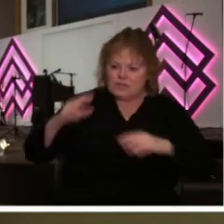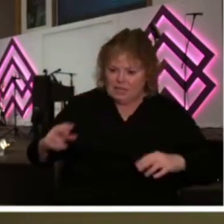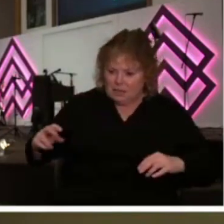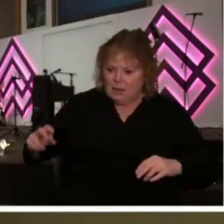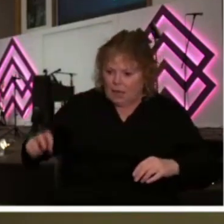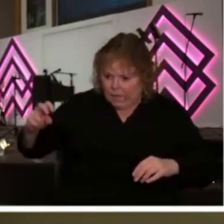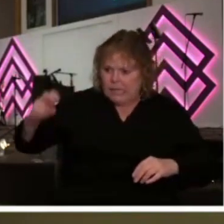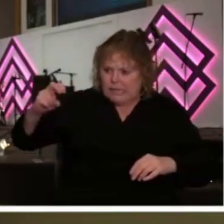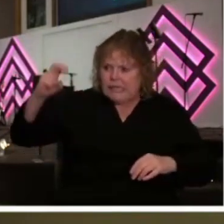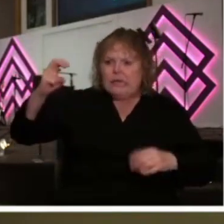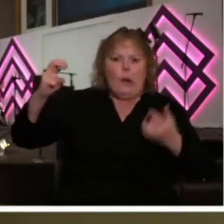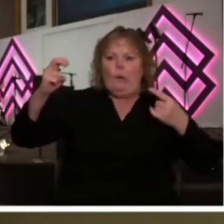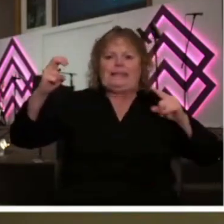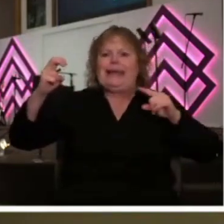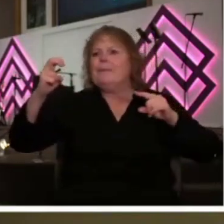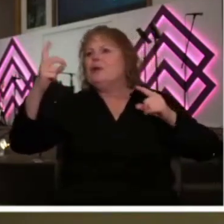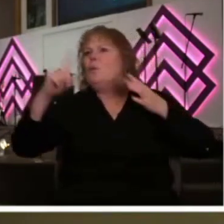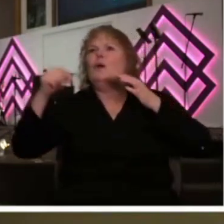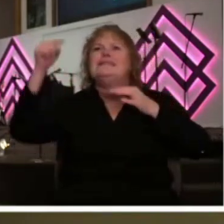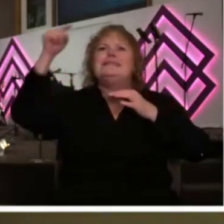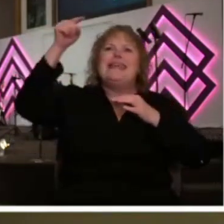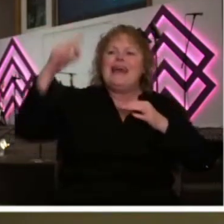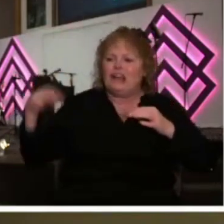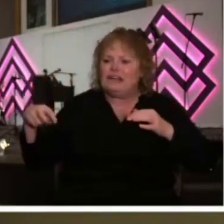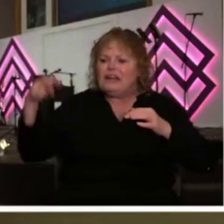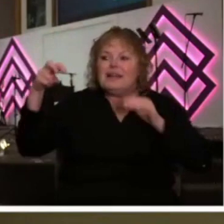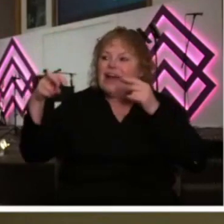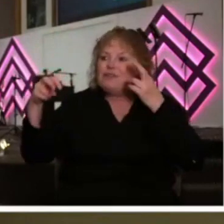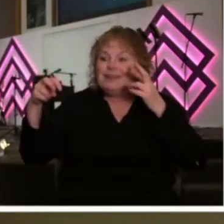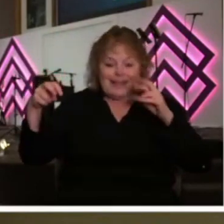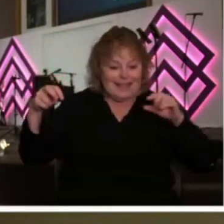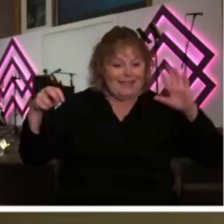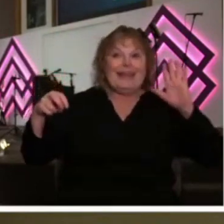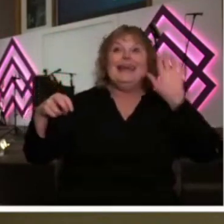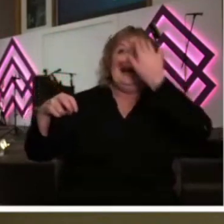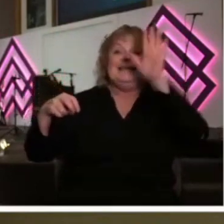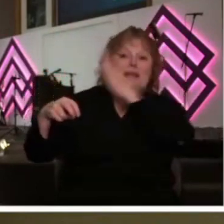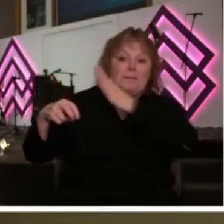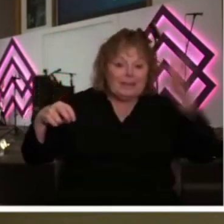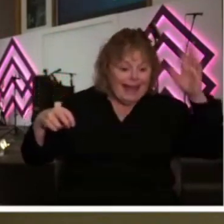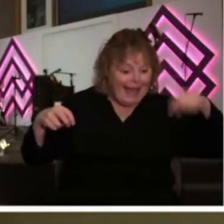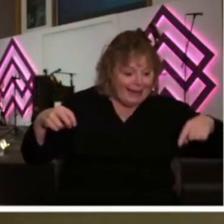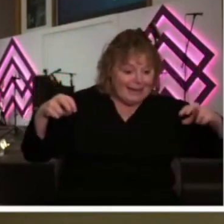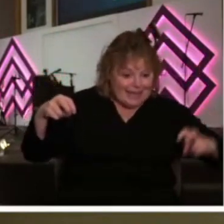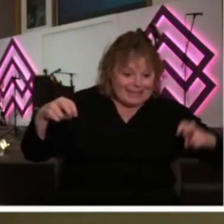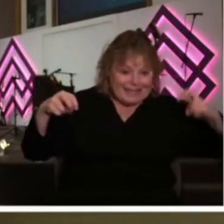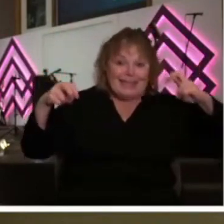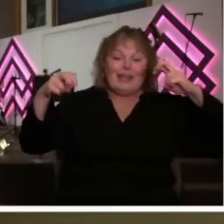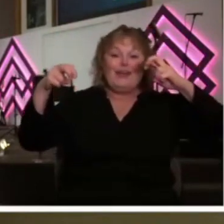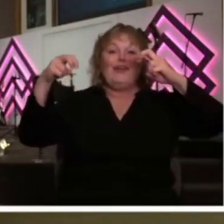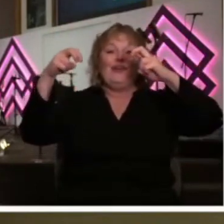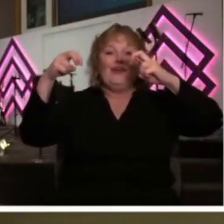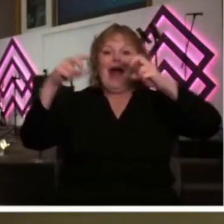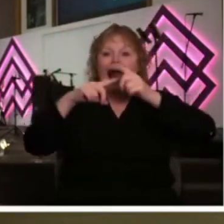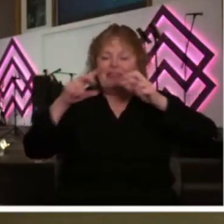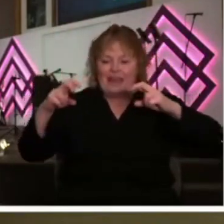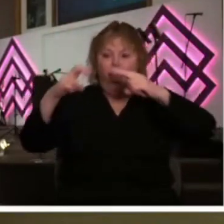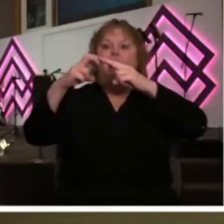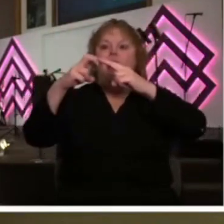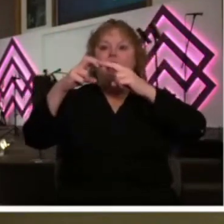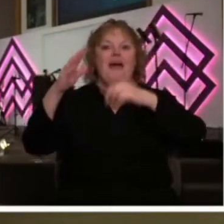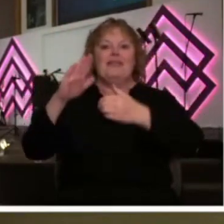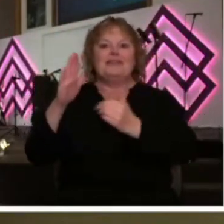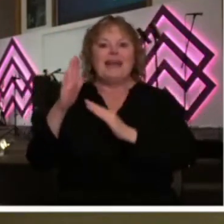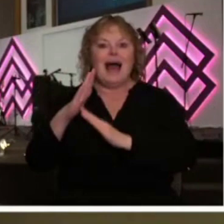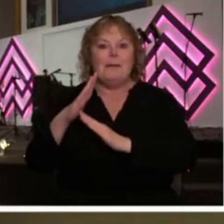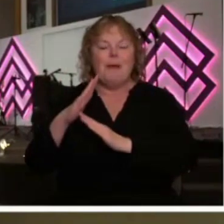what we're going to face and not knowing that God's provision is climbing up the other side of the mountain. And it's not till in obedience you get to the top that